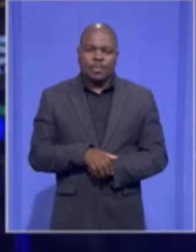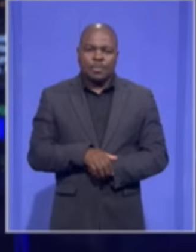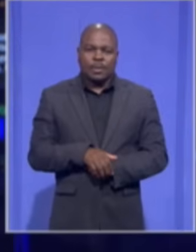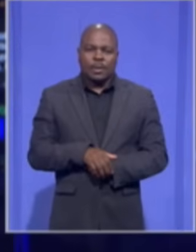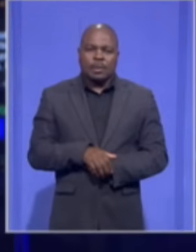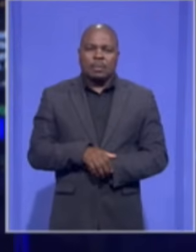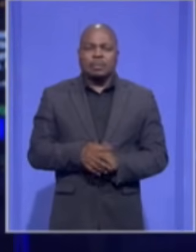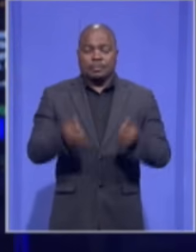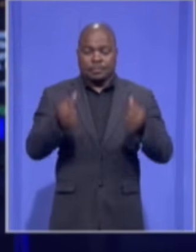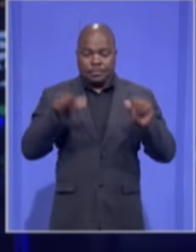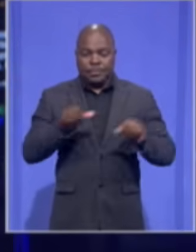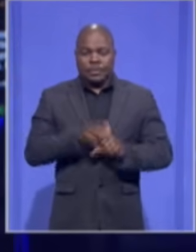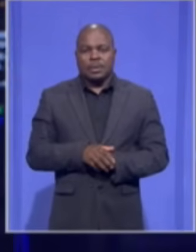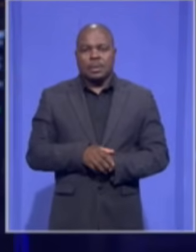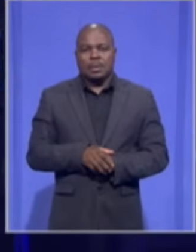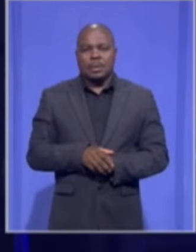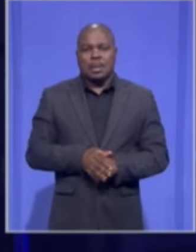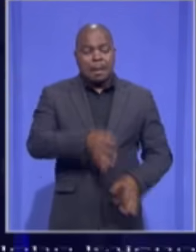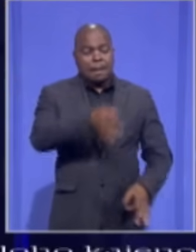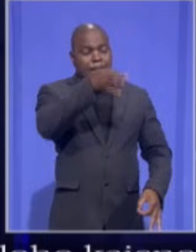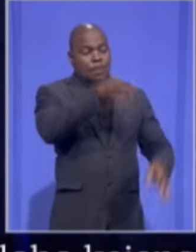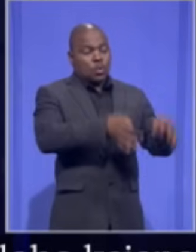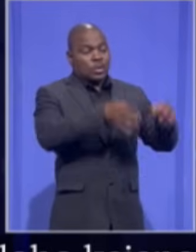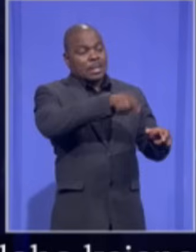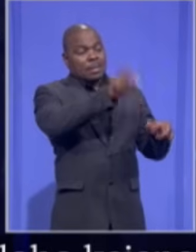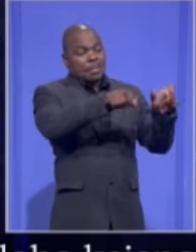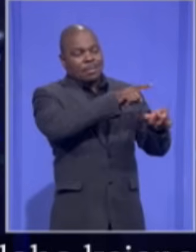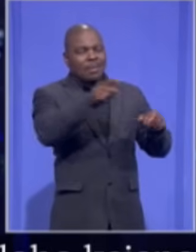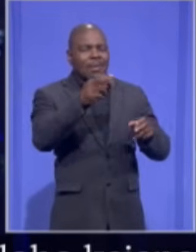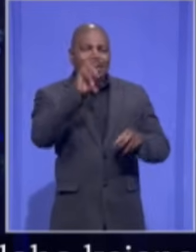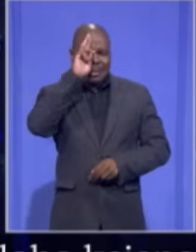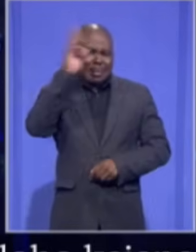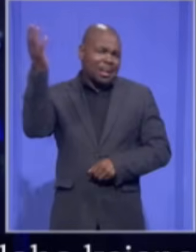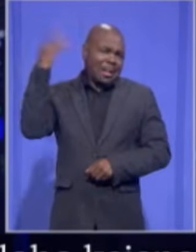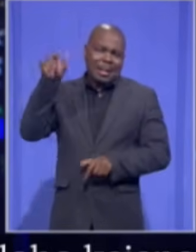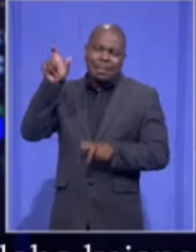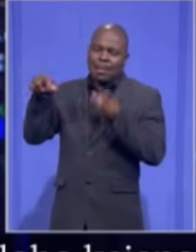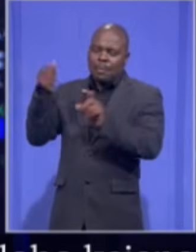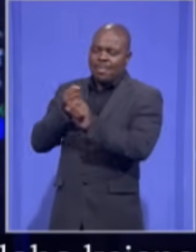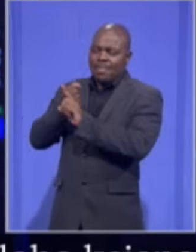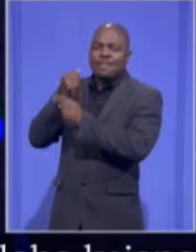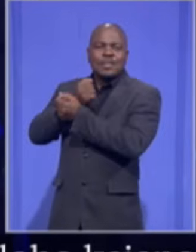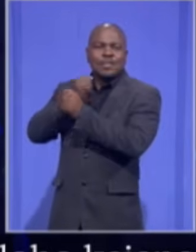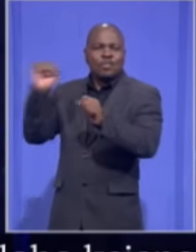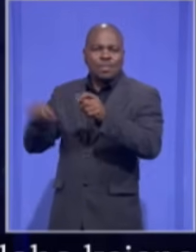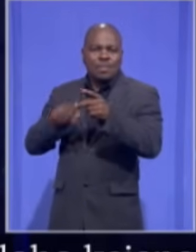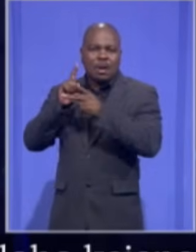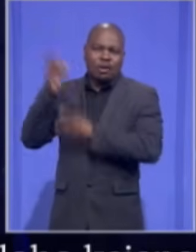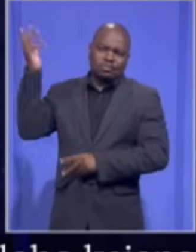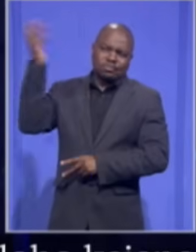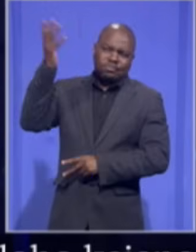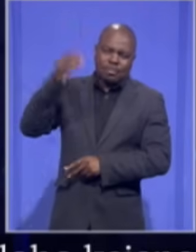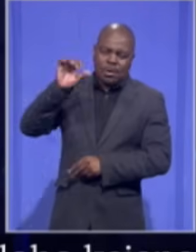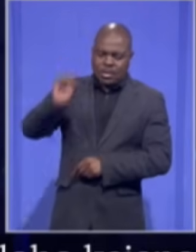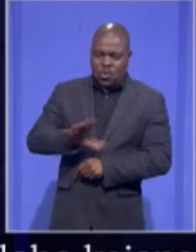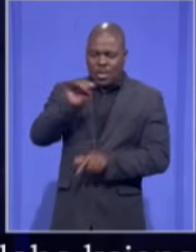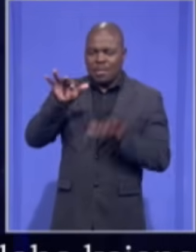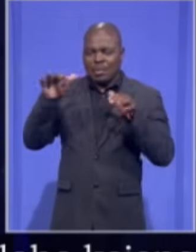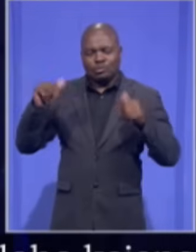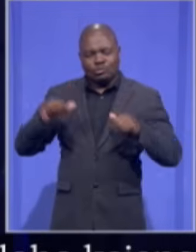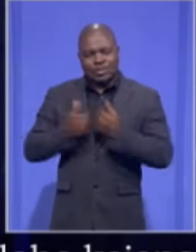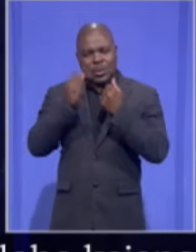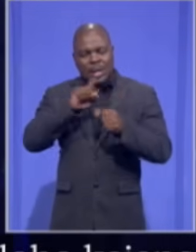Hosa le jwalo re fumana hore bora dipolotiki ba hopotse bahale ba ntwa tokoloho ba nto bua ka diphephetso tse ntseng di tobane le baahi tse